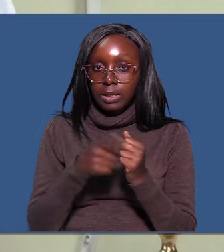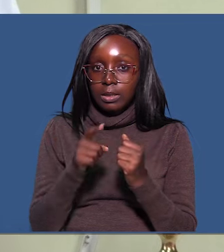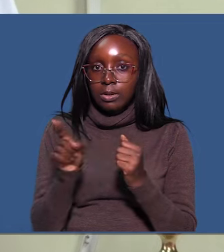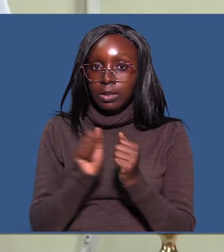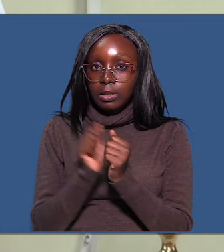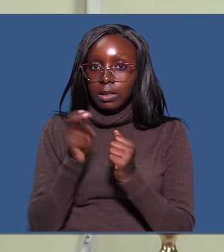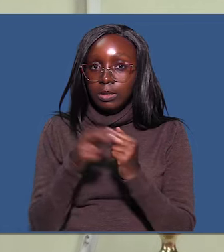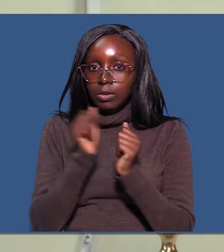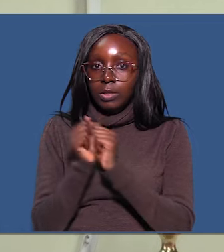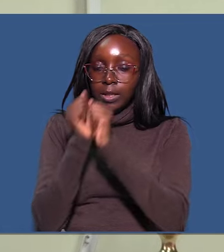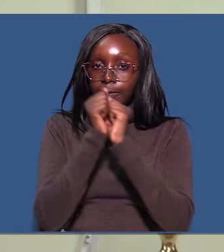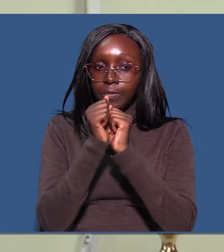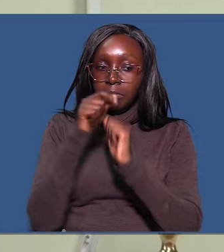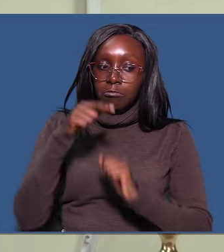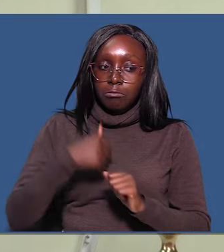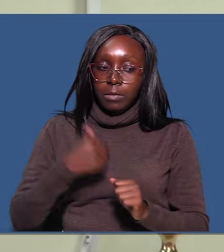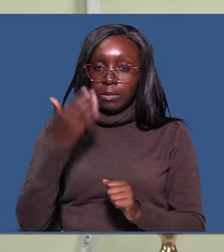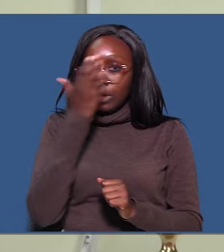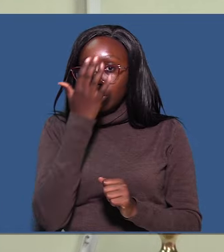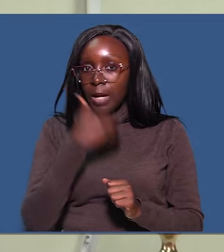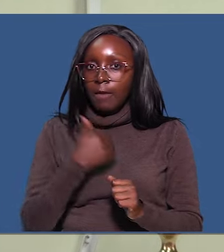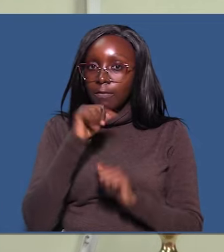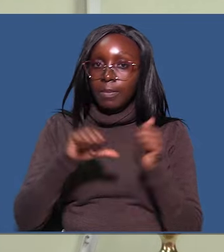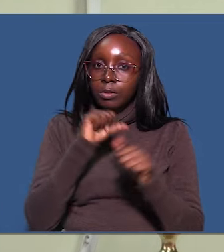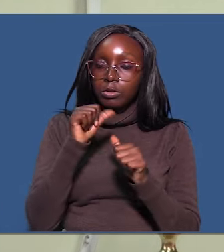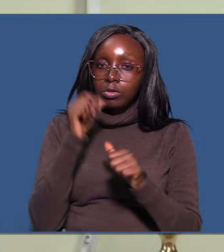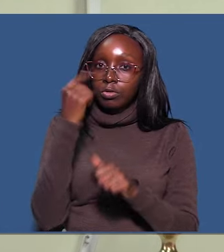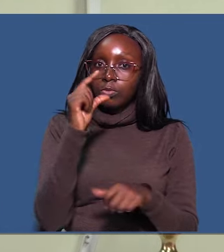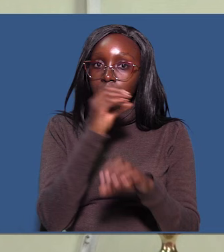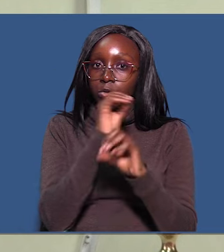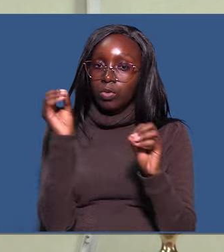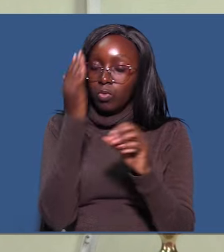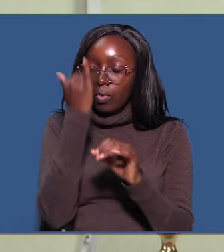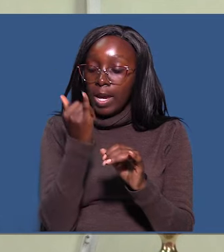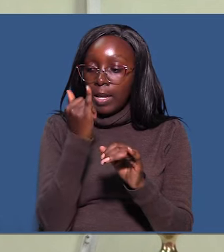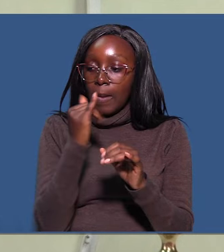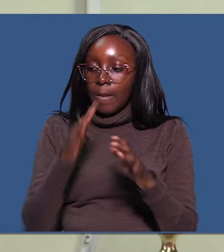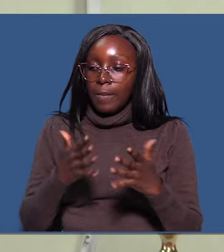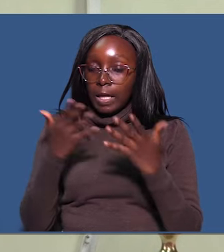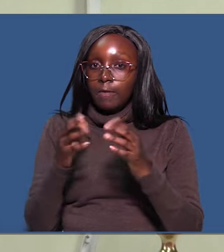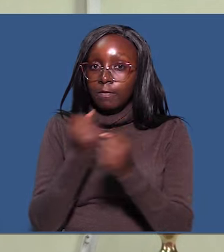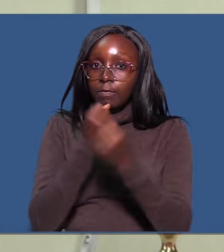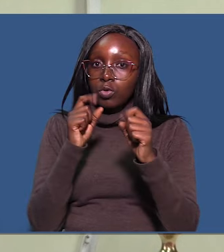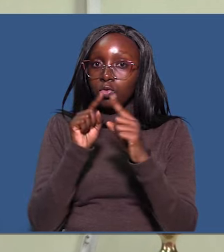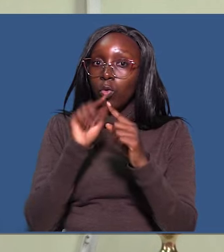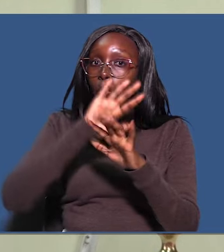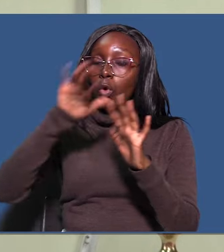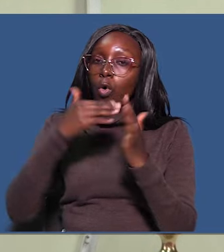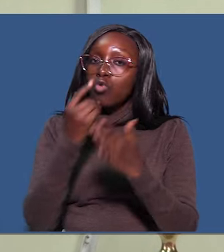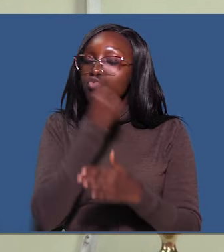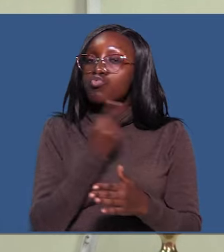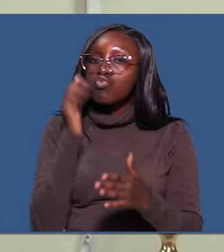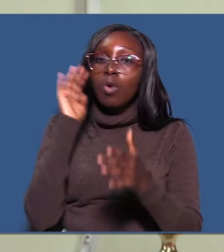am not ashamed of the gospel, because it is the power of God that brings salvation to everyone who believes, first to the